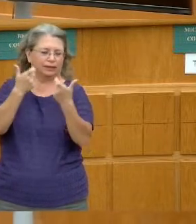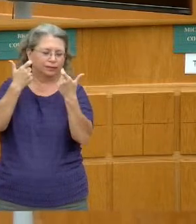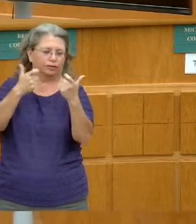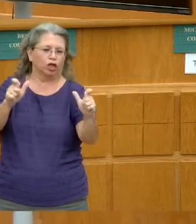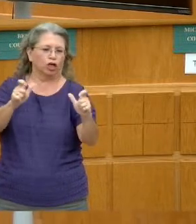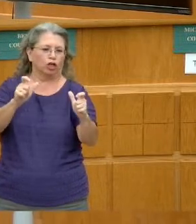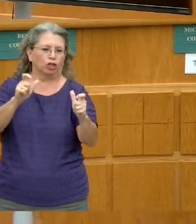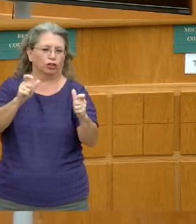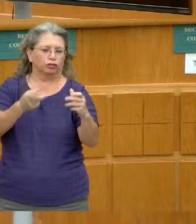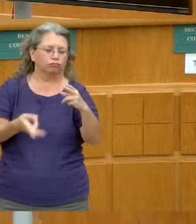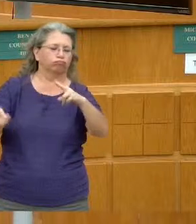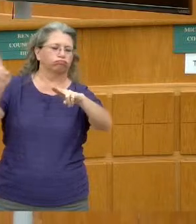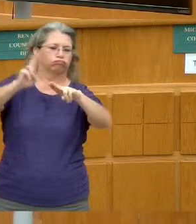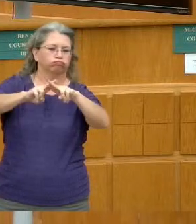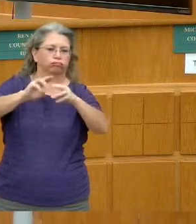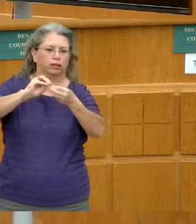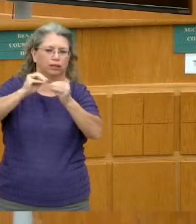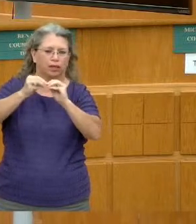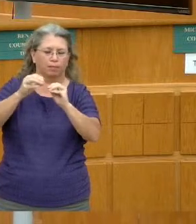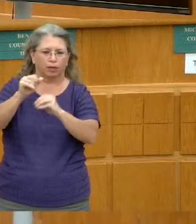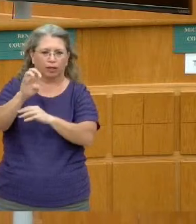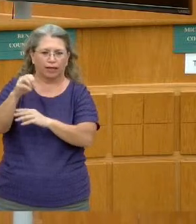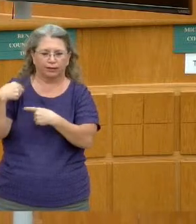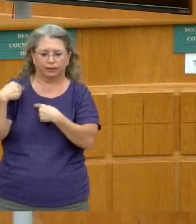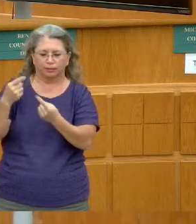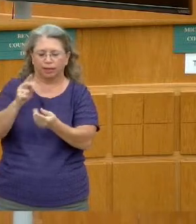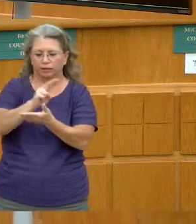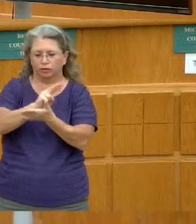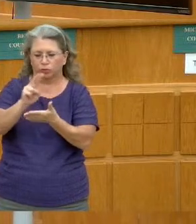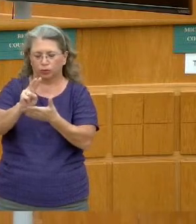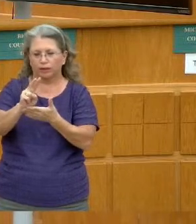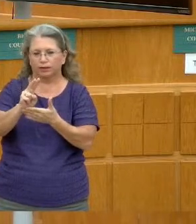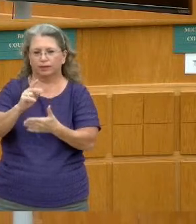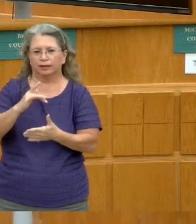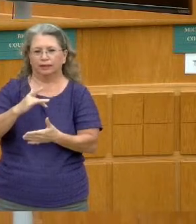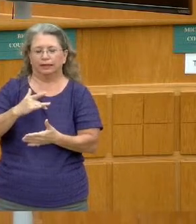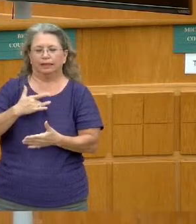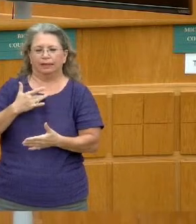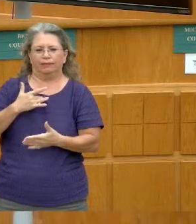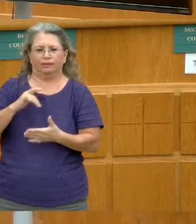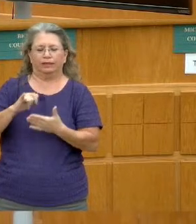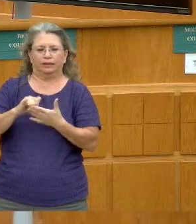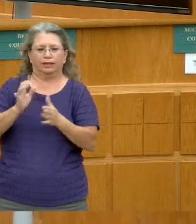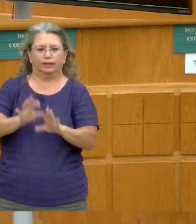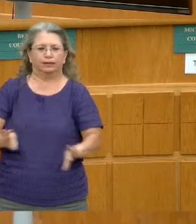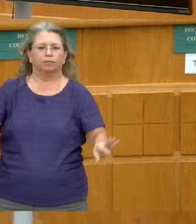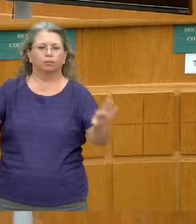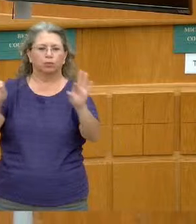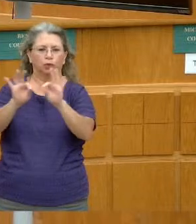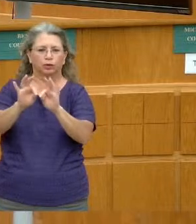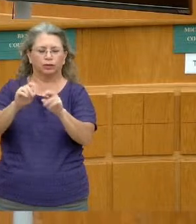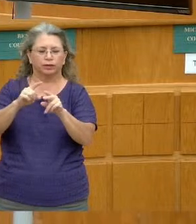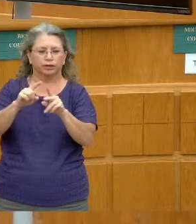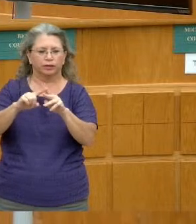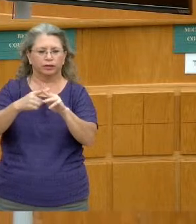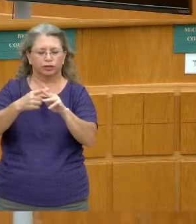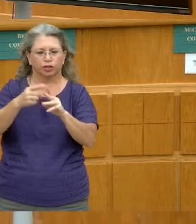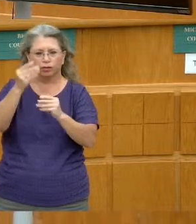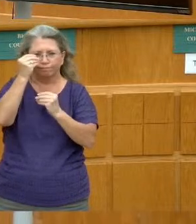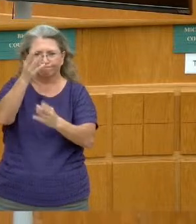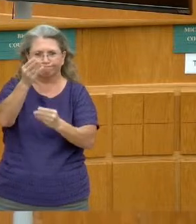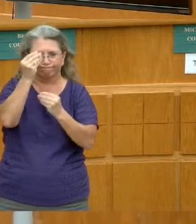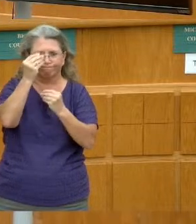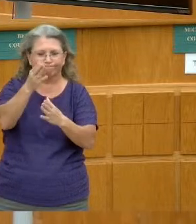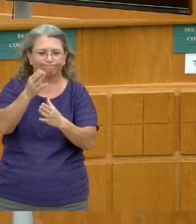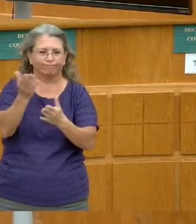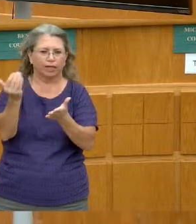2 weeks, we thought it would be important to start briefing the community on a daily basis rather